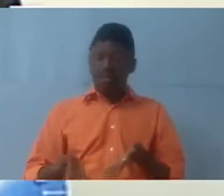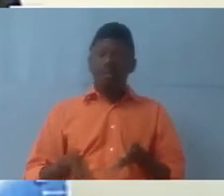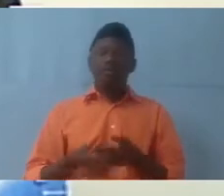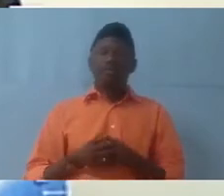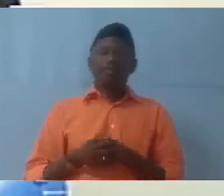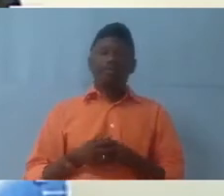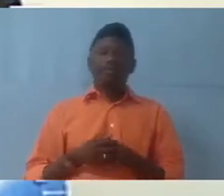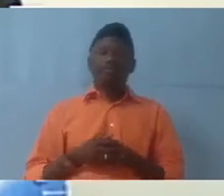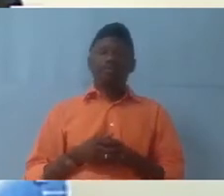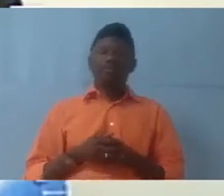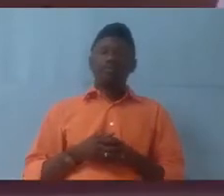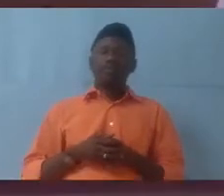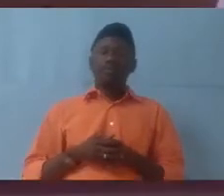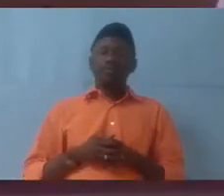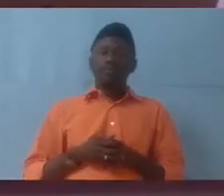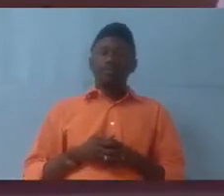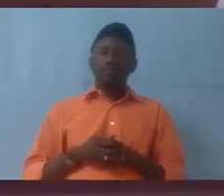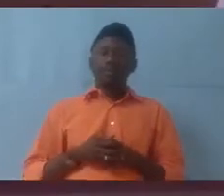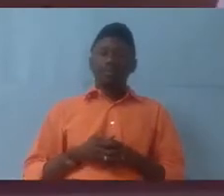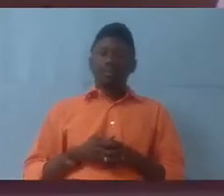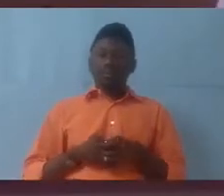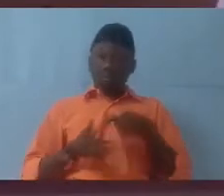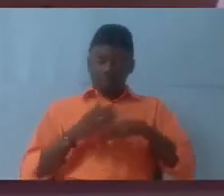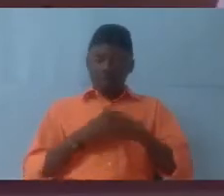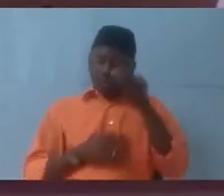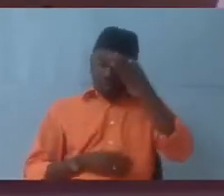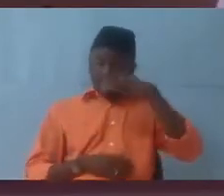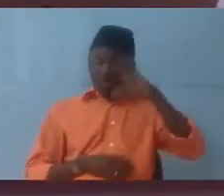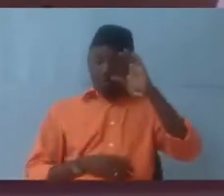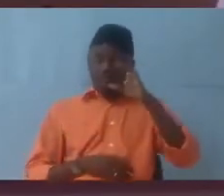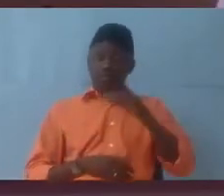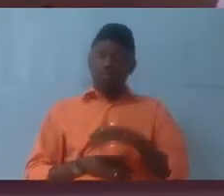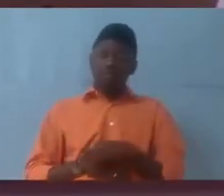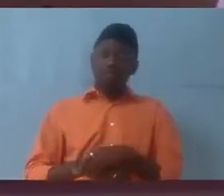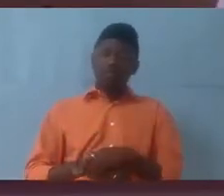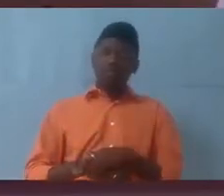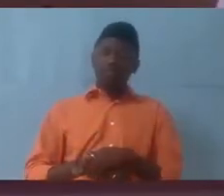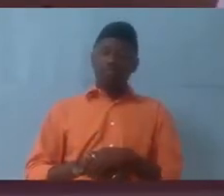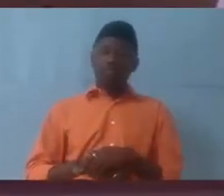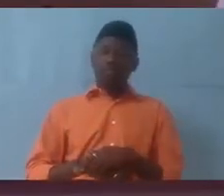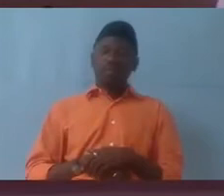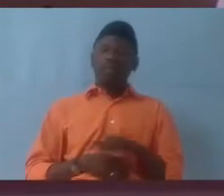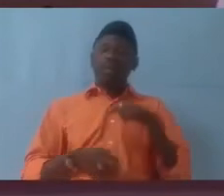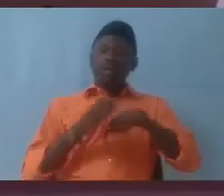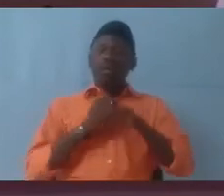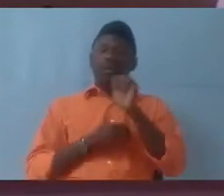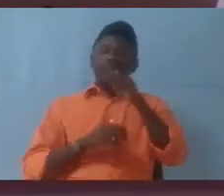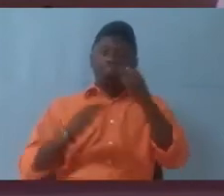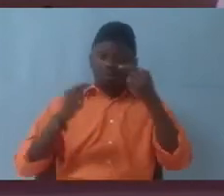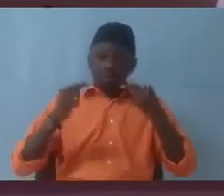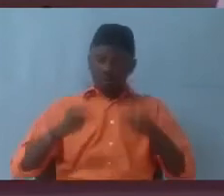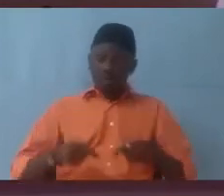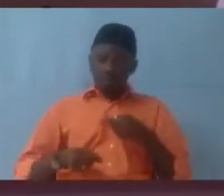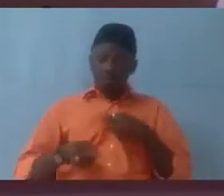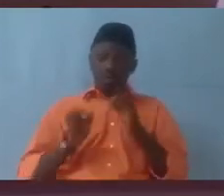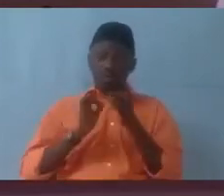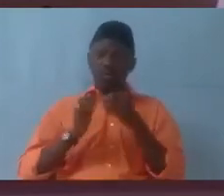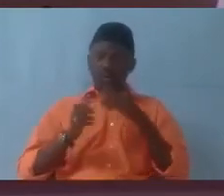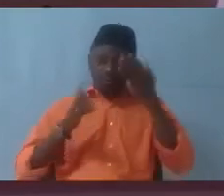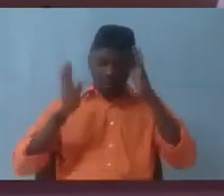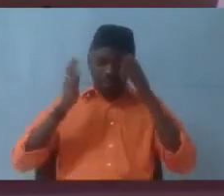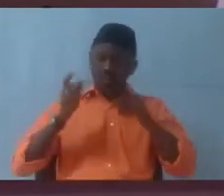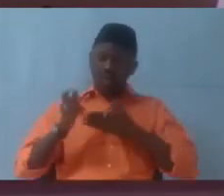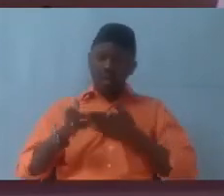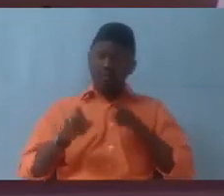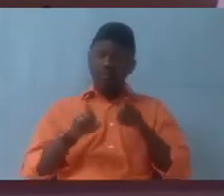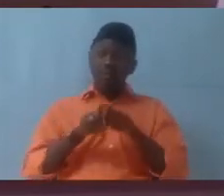gisee. In the commission. And the commission, I apologize. Thank you. In your statement, you referred to a problem that you encountered with the